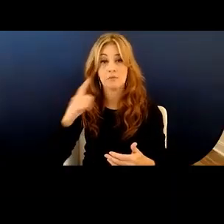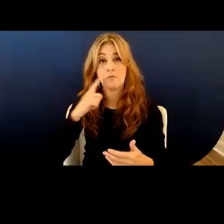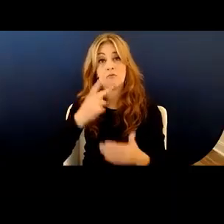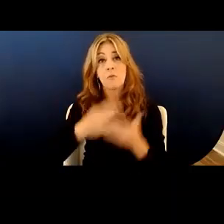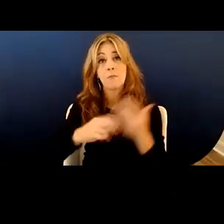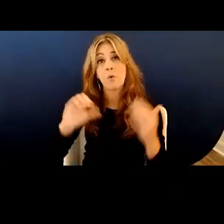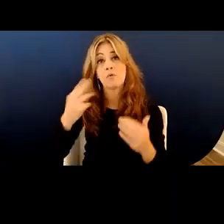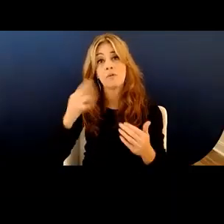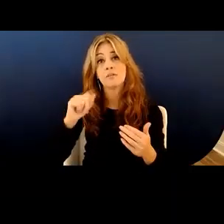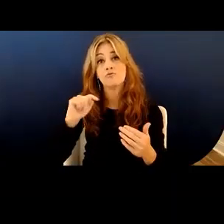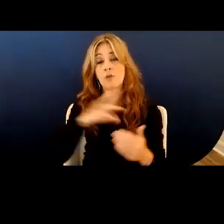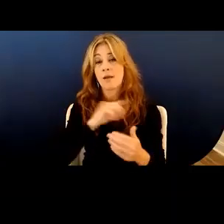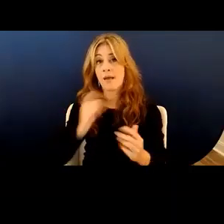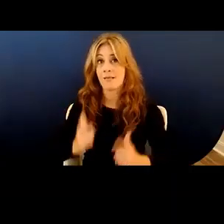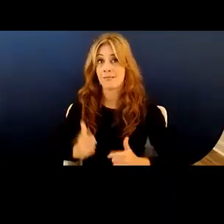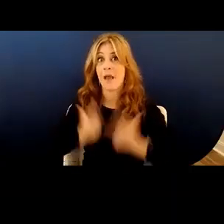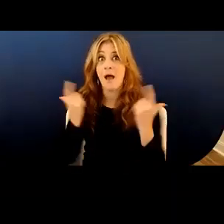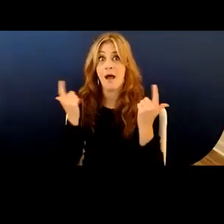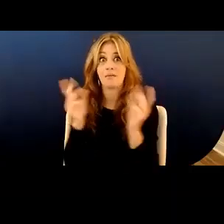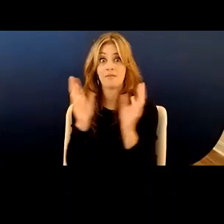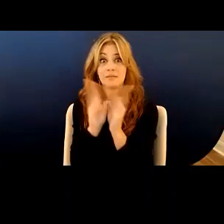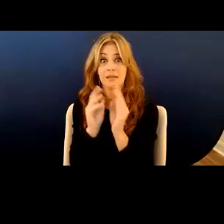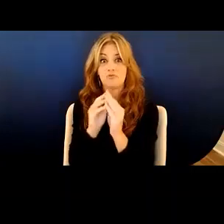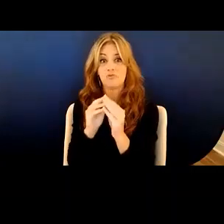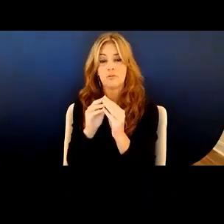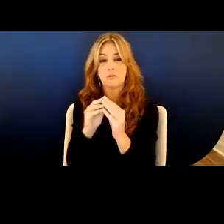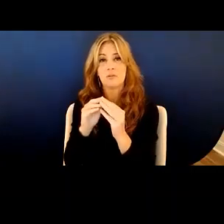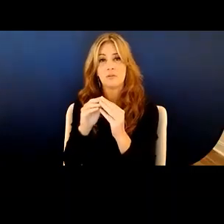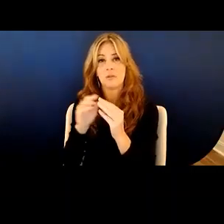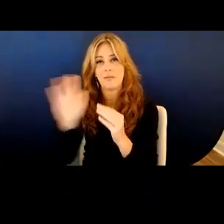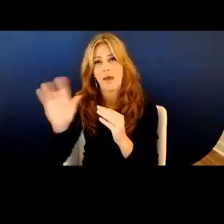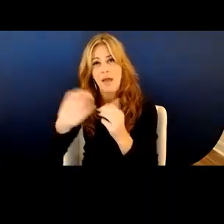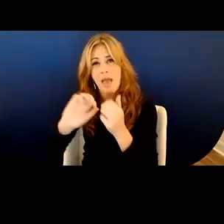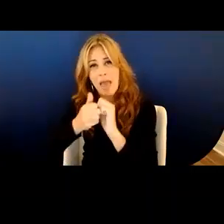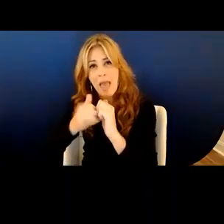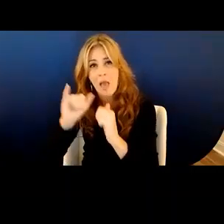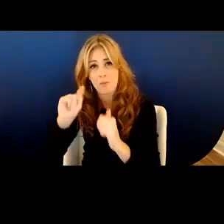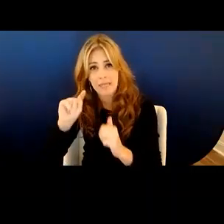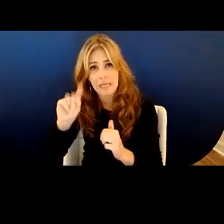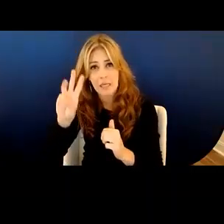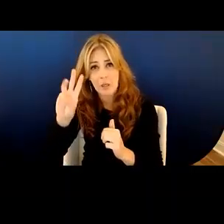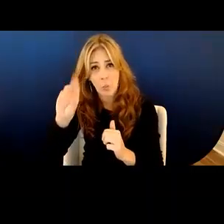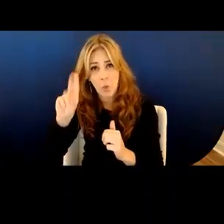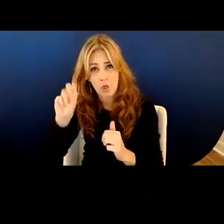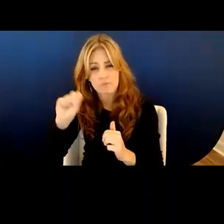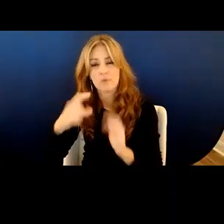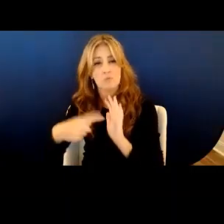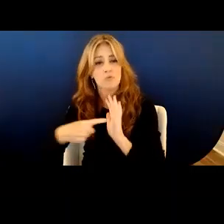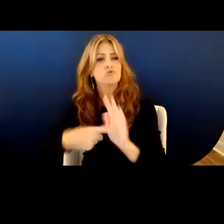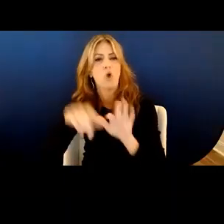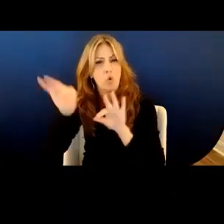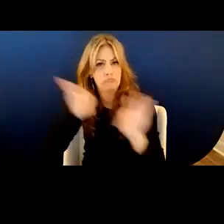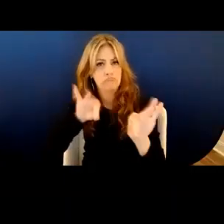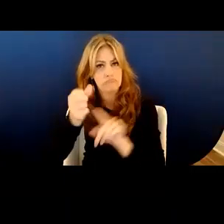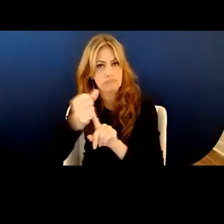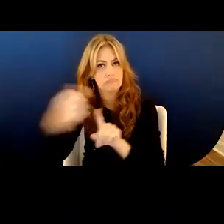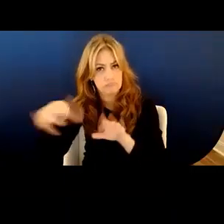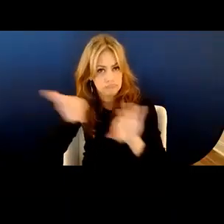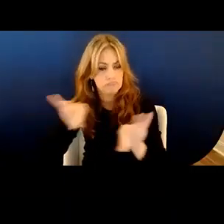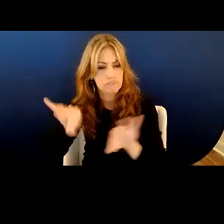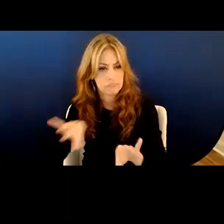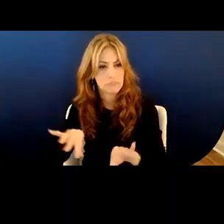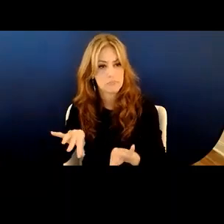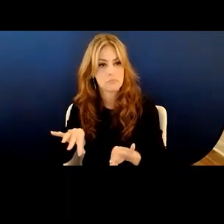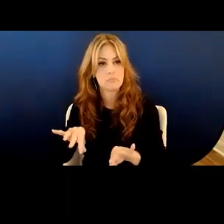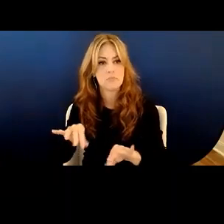and the live sessions. This button here, how it works, will show you how it works. So here's how you do